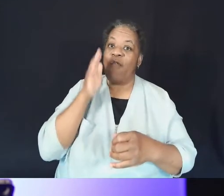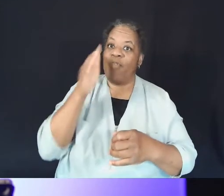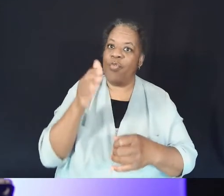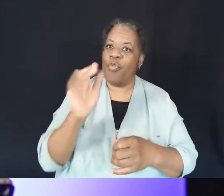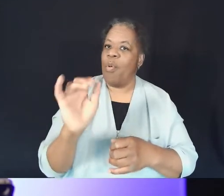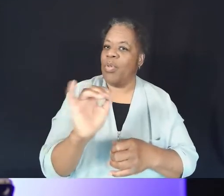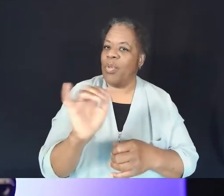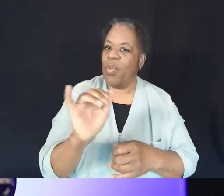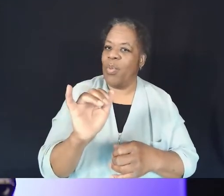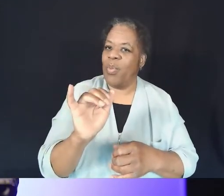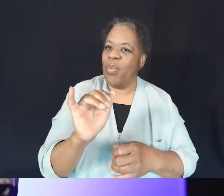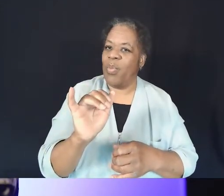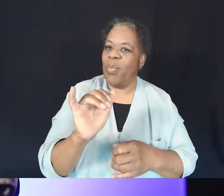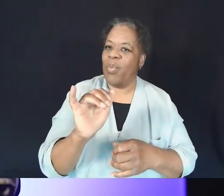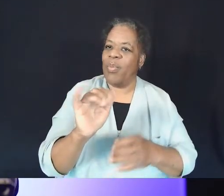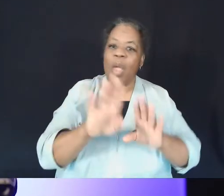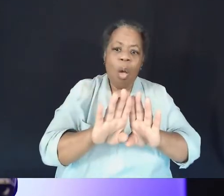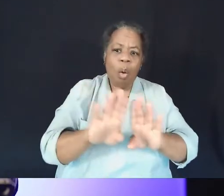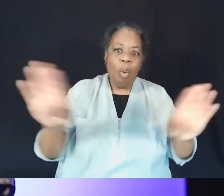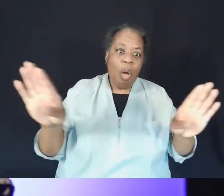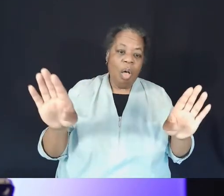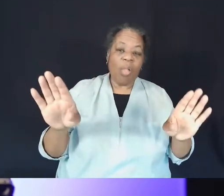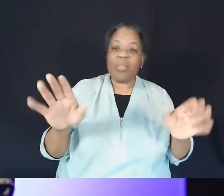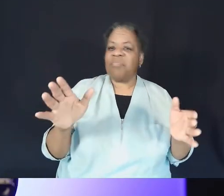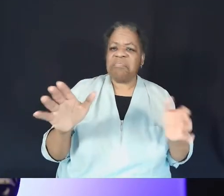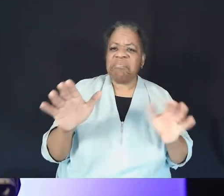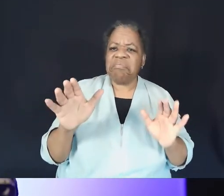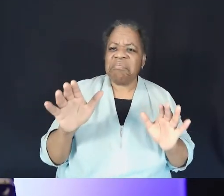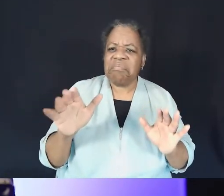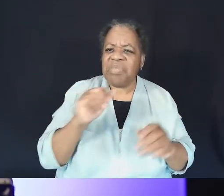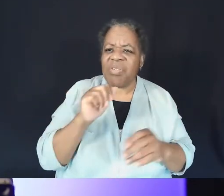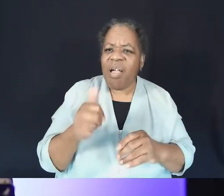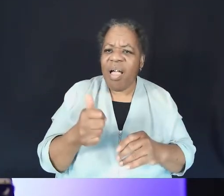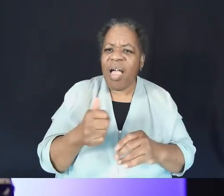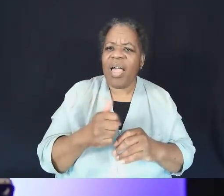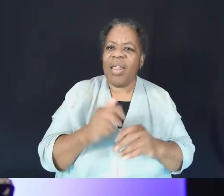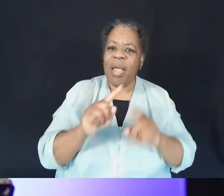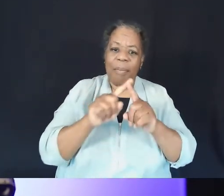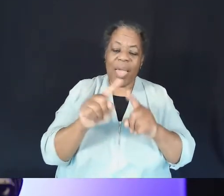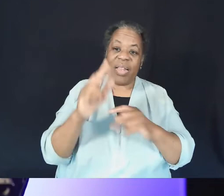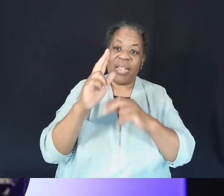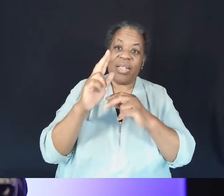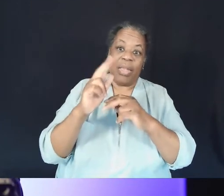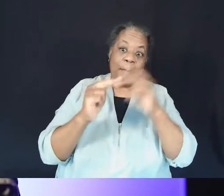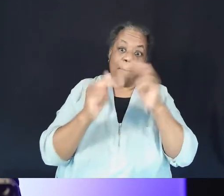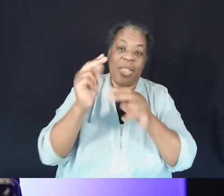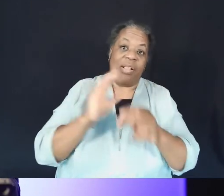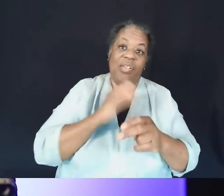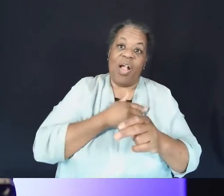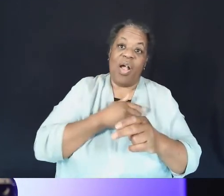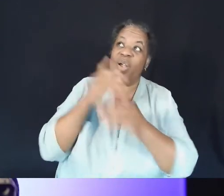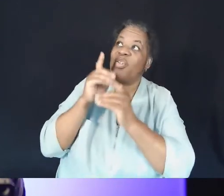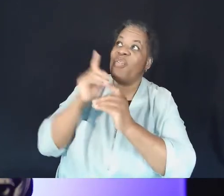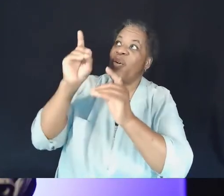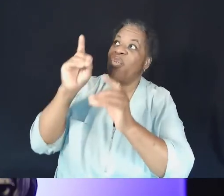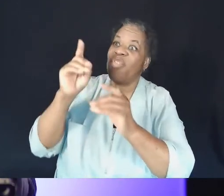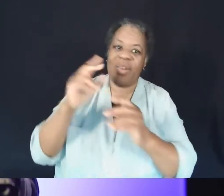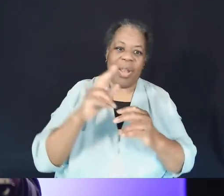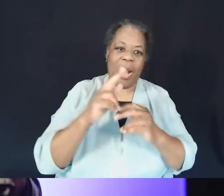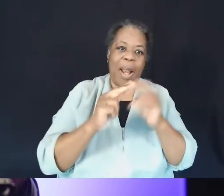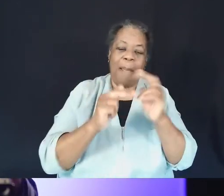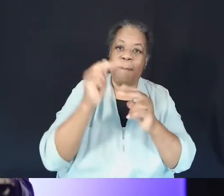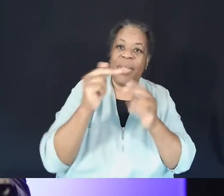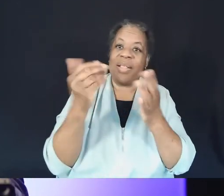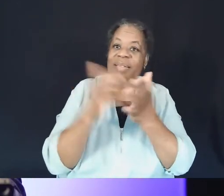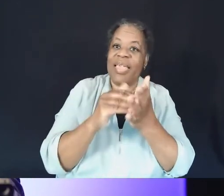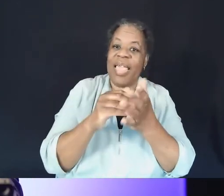Only it may not be walls and structures, but maybe it's to build our devotion, to rebuild relationships, or to rebuild pathways